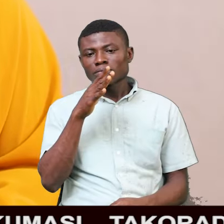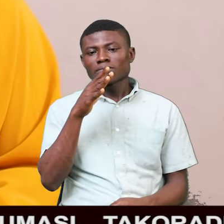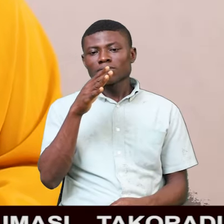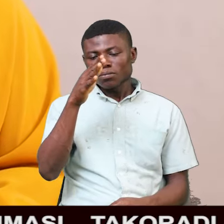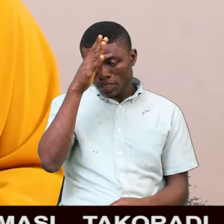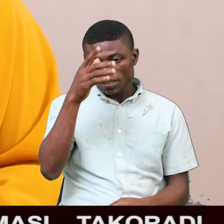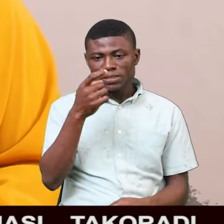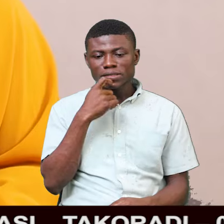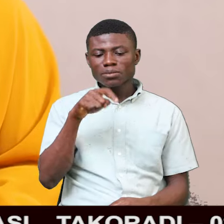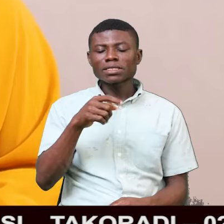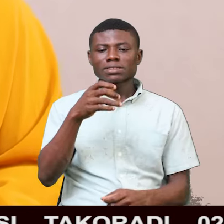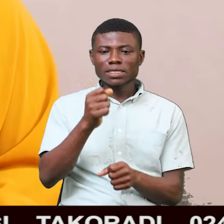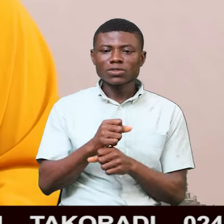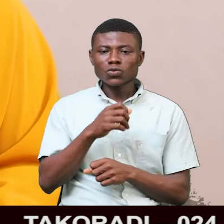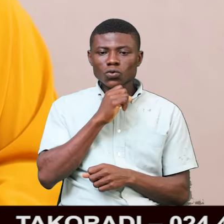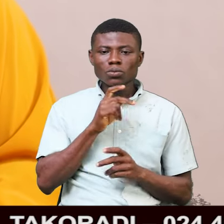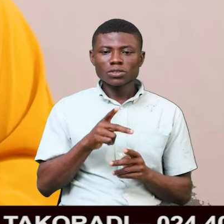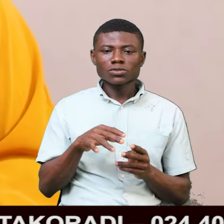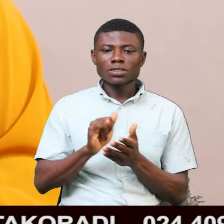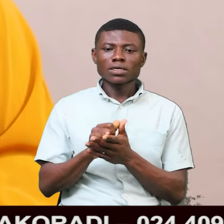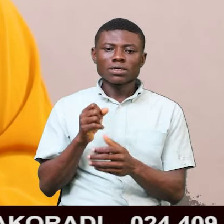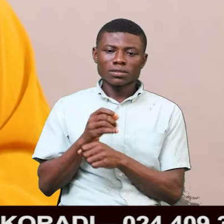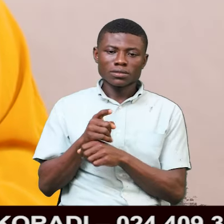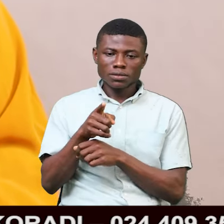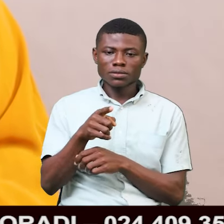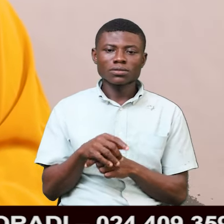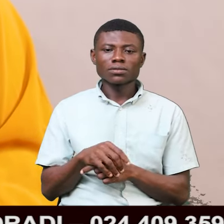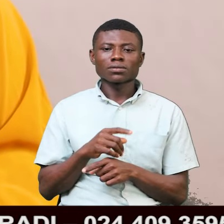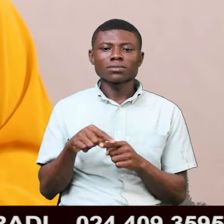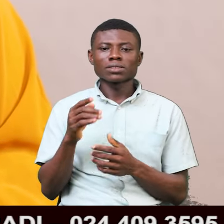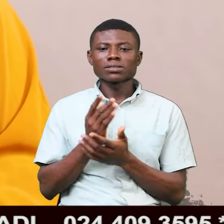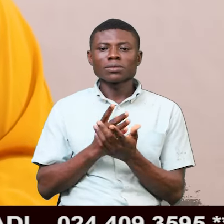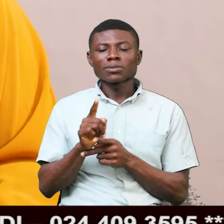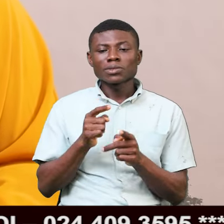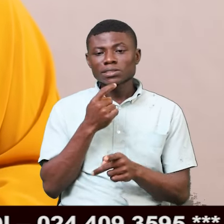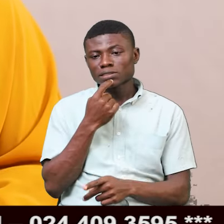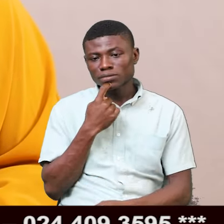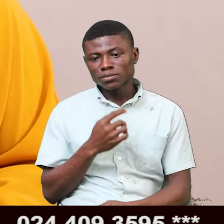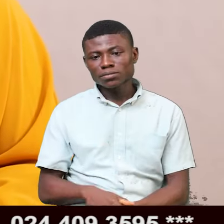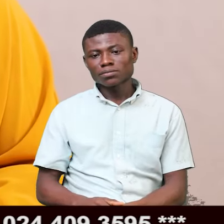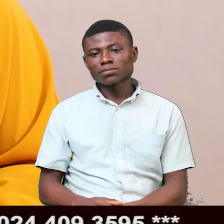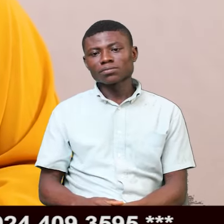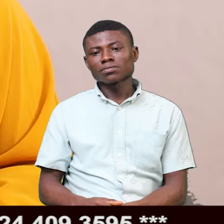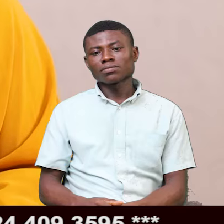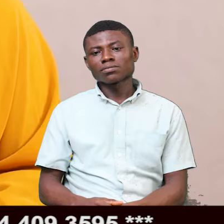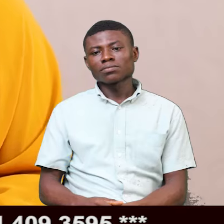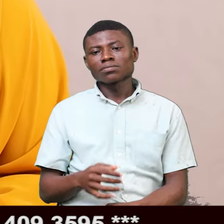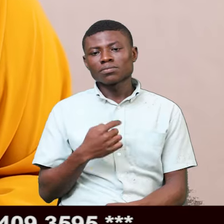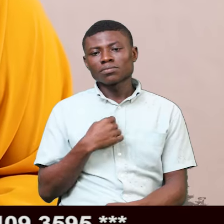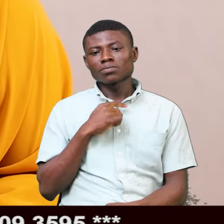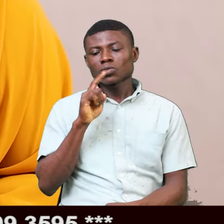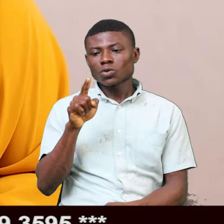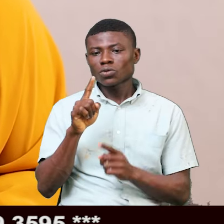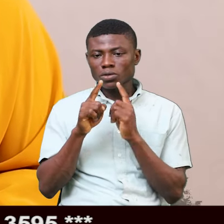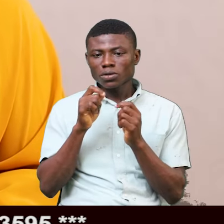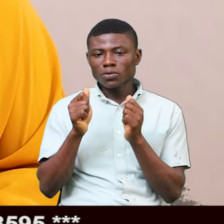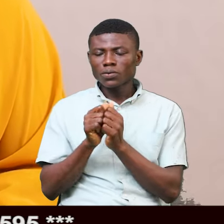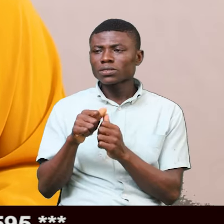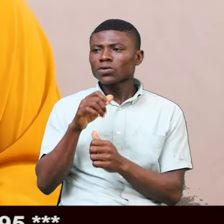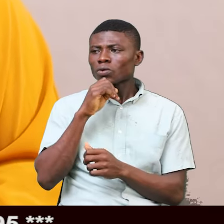opani anani afi na ontufu aya na ebi mususu se meko akwaka masama chere